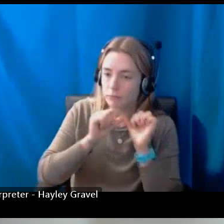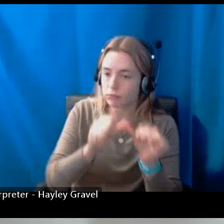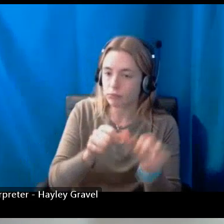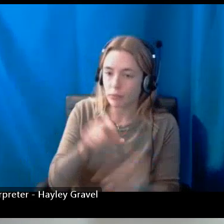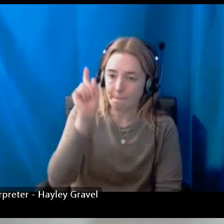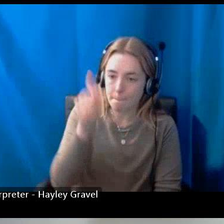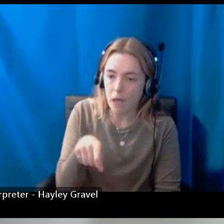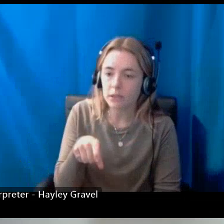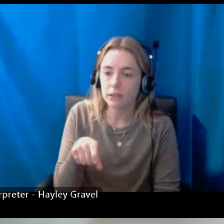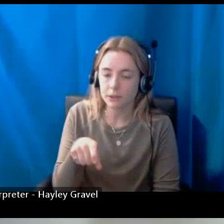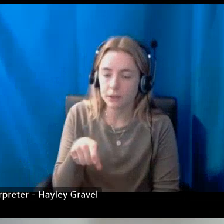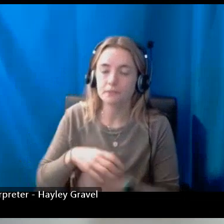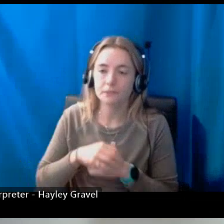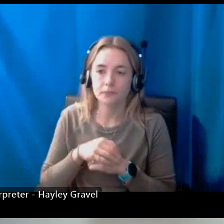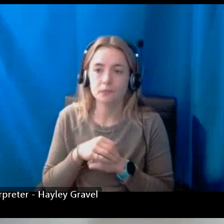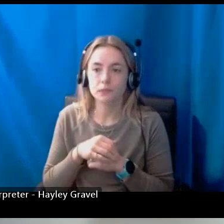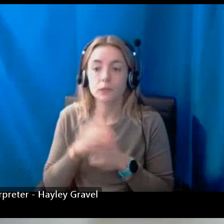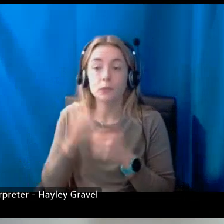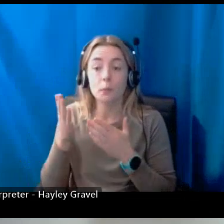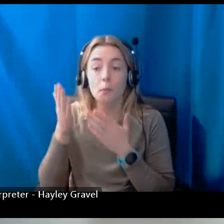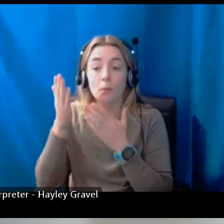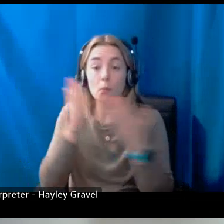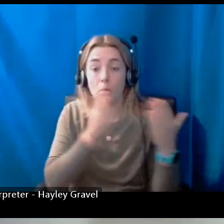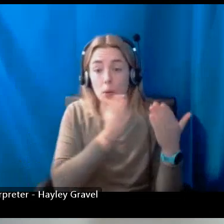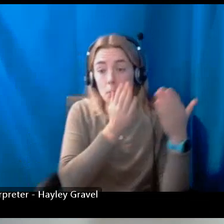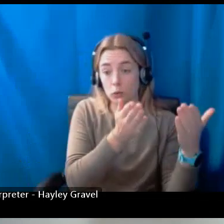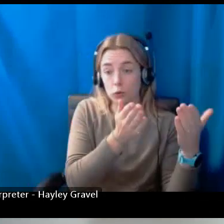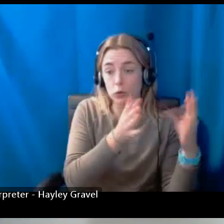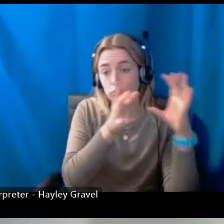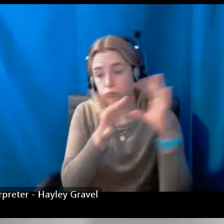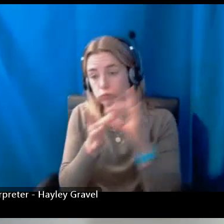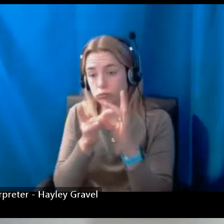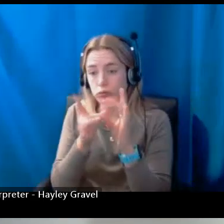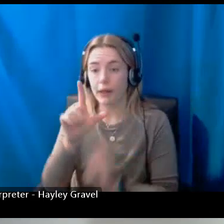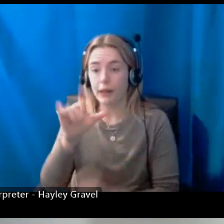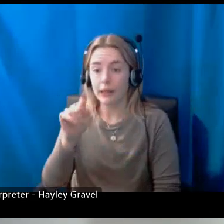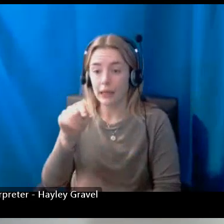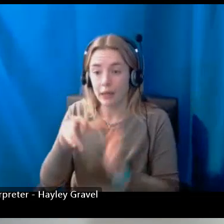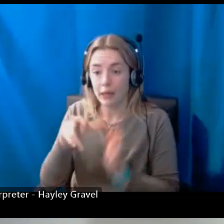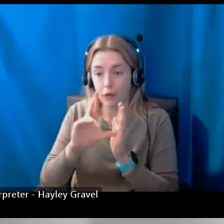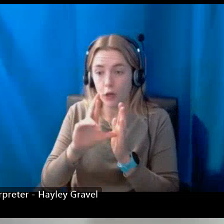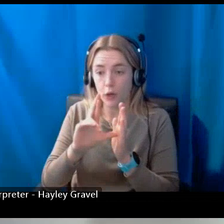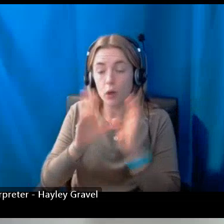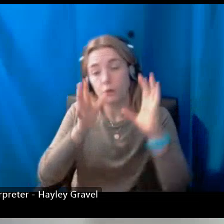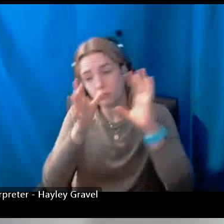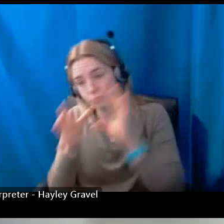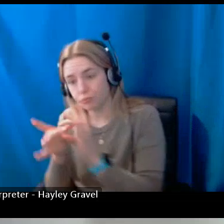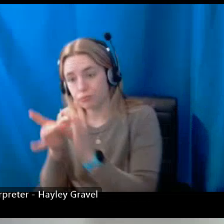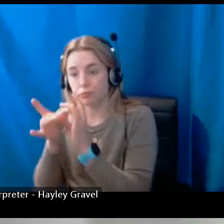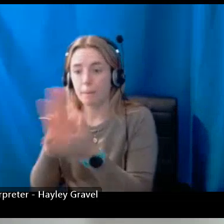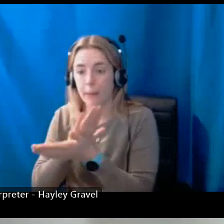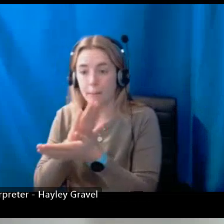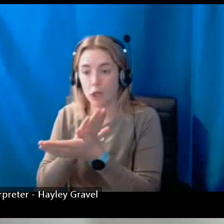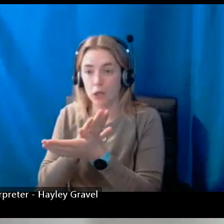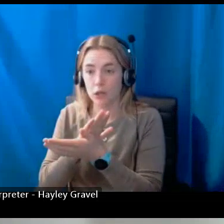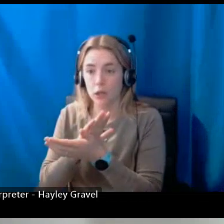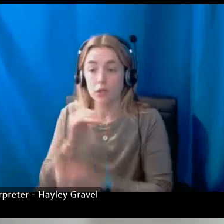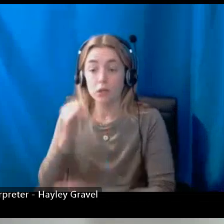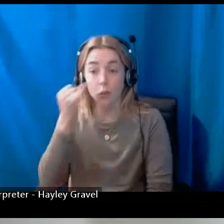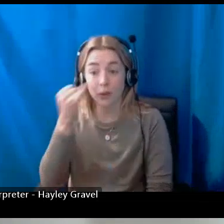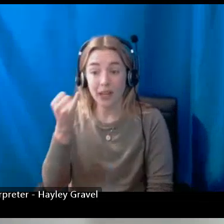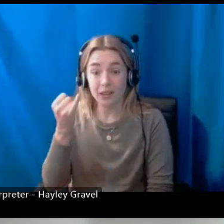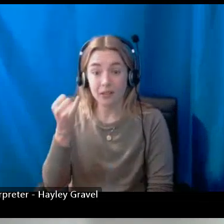Okay? Your proposal is driving the rest of your research. So if you need to make tweaks to your proposal, I think Jolly